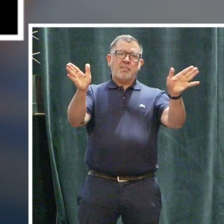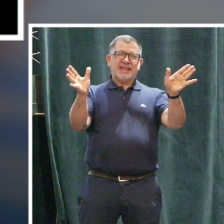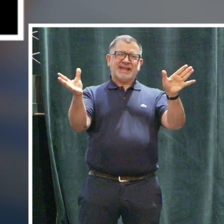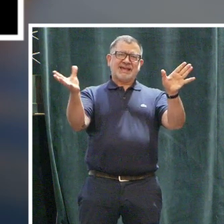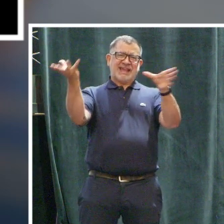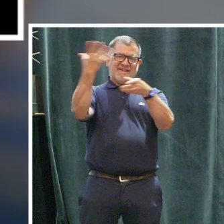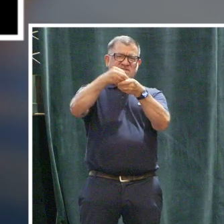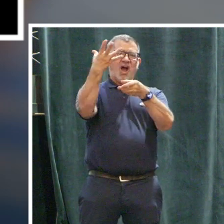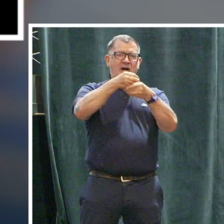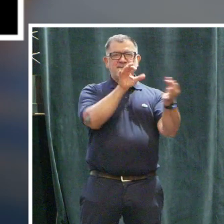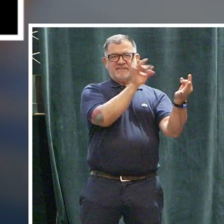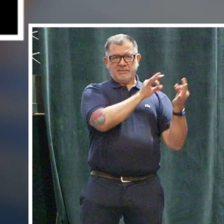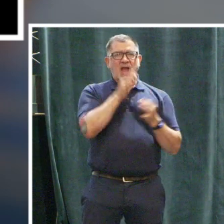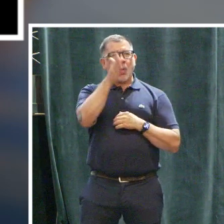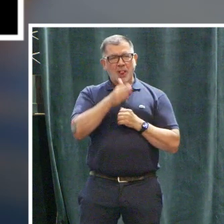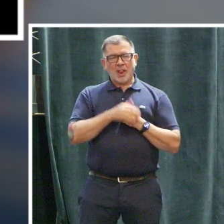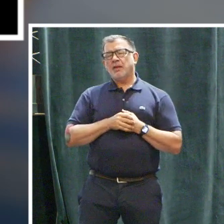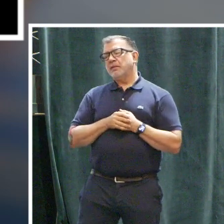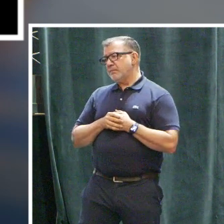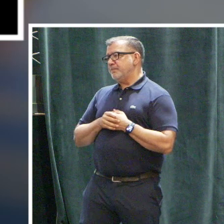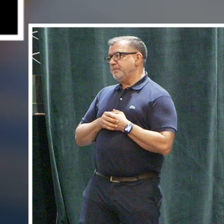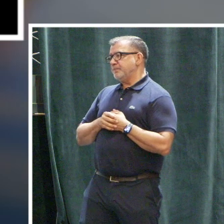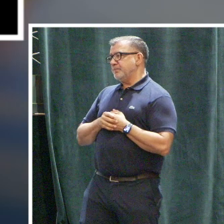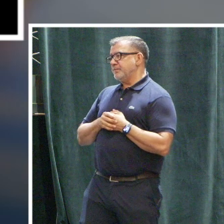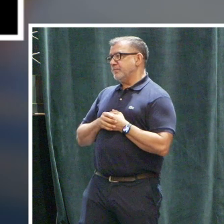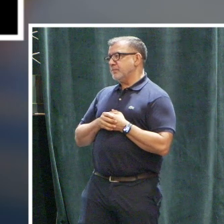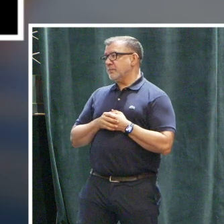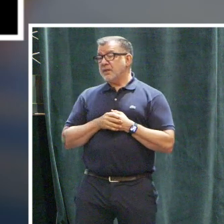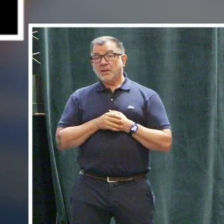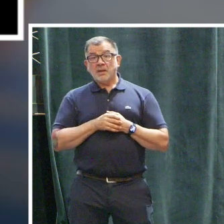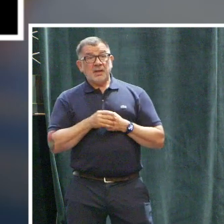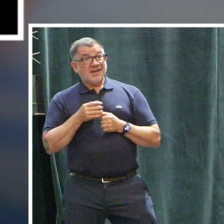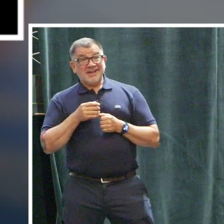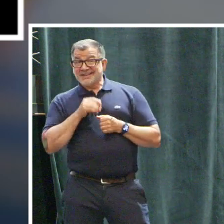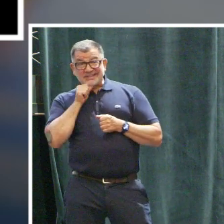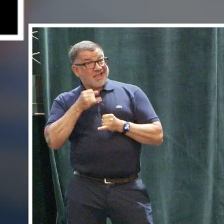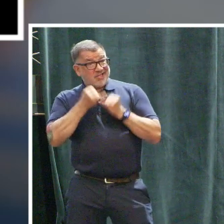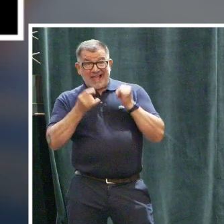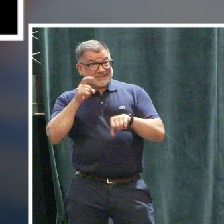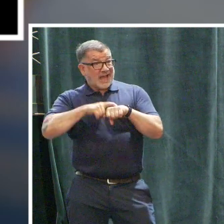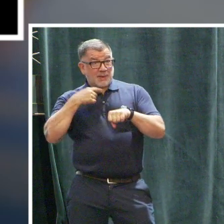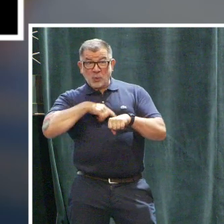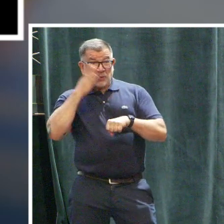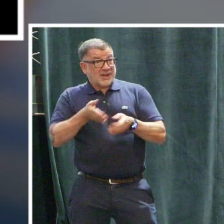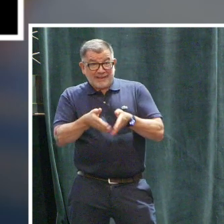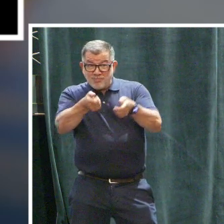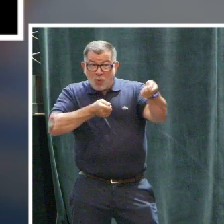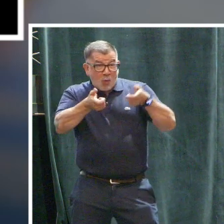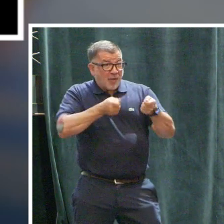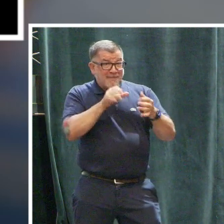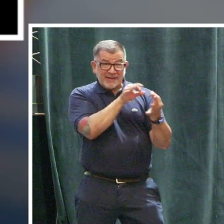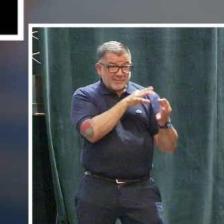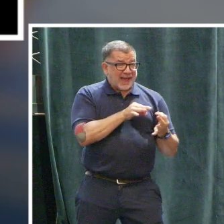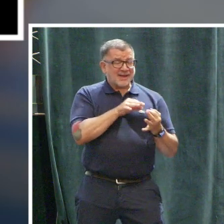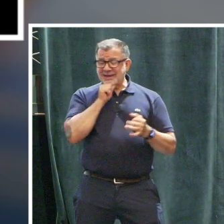asked for some feedback on some certain points, nor will it be the last time that you'll be able to weigh in